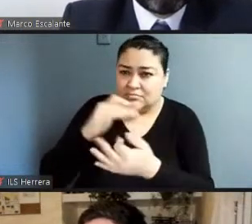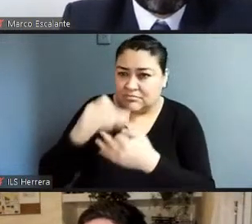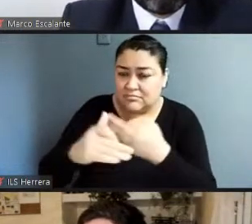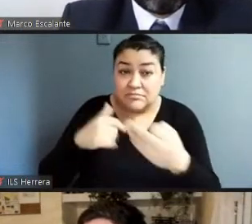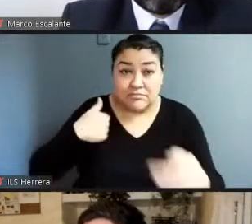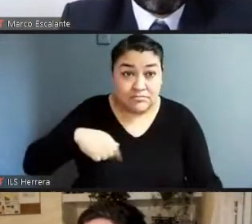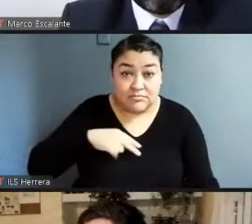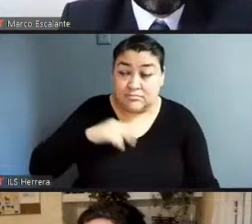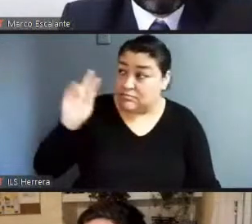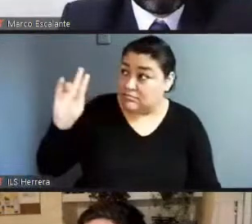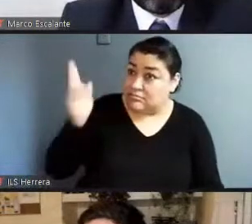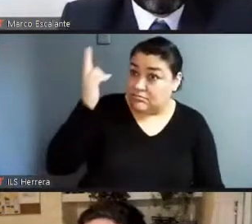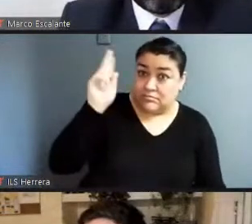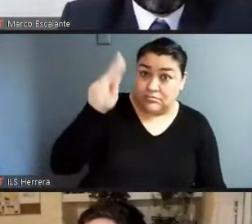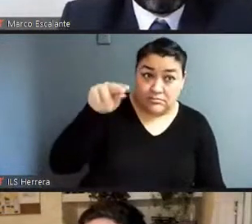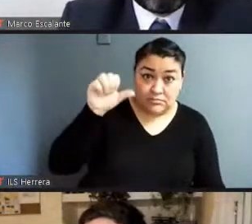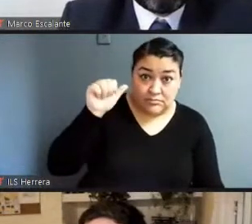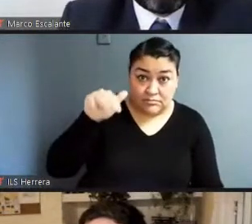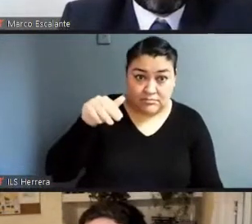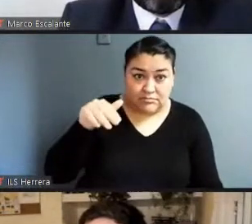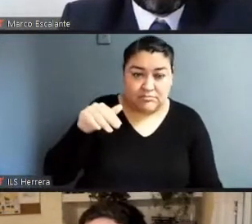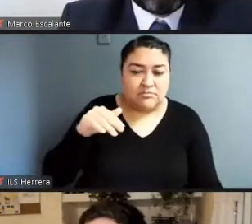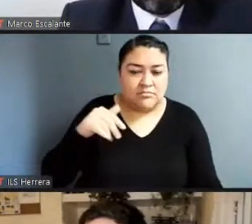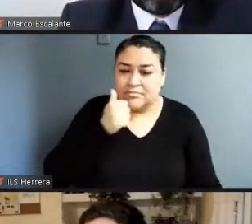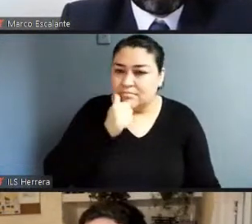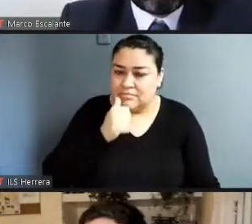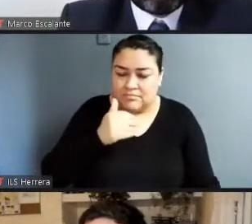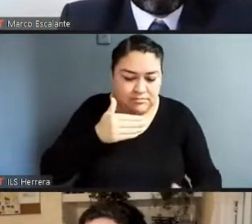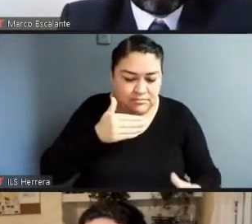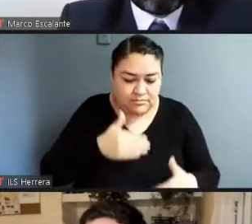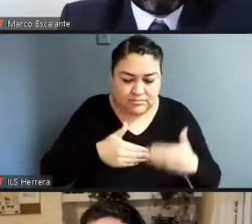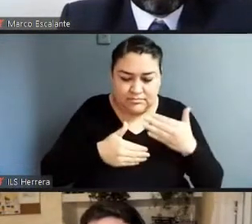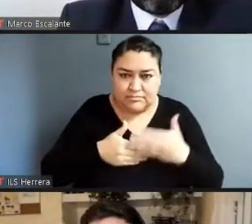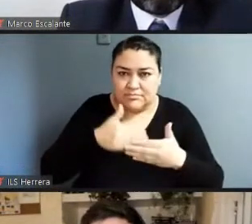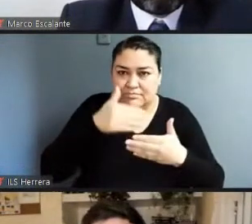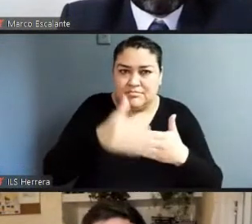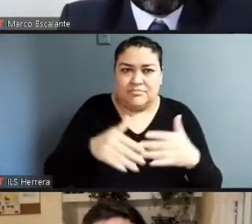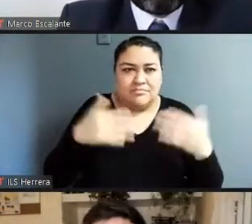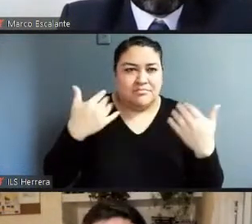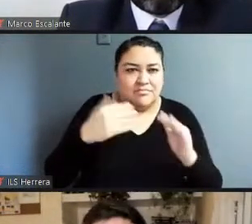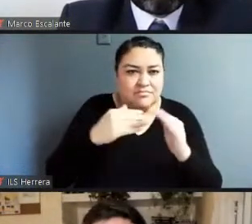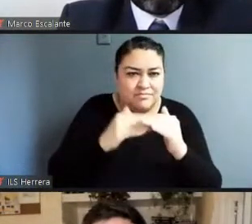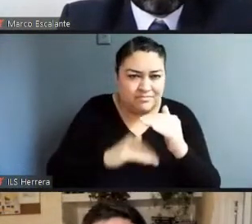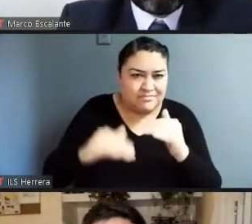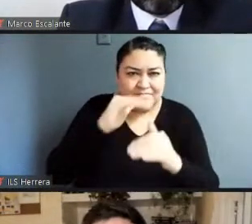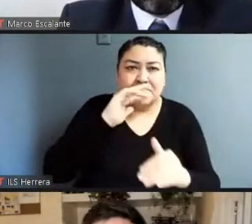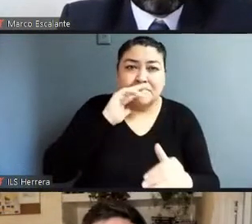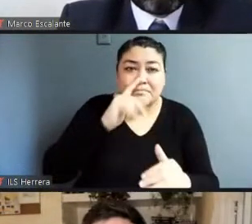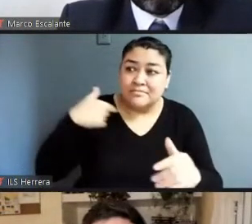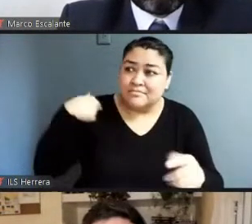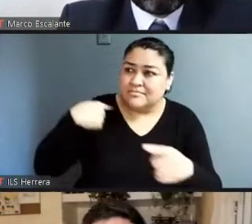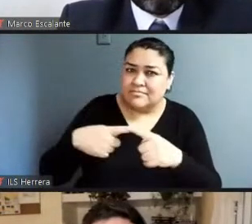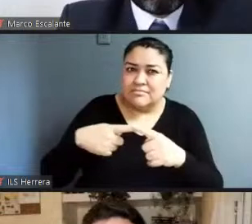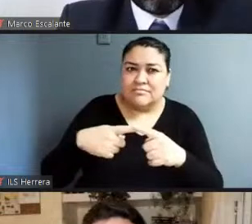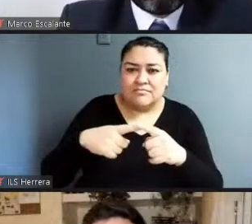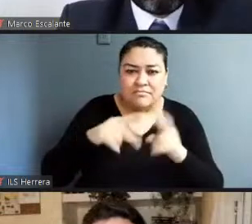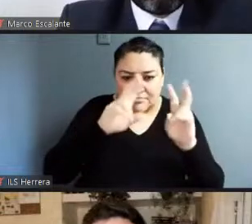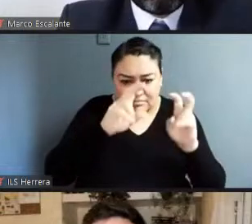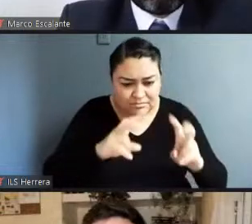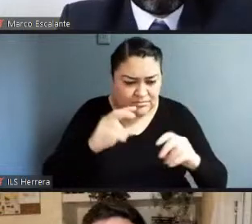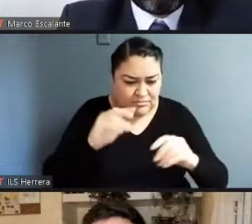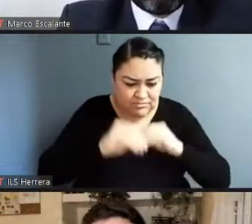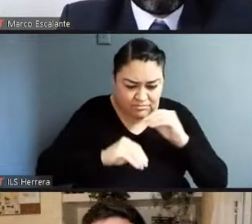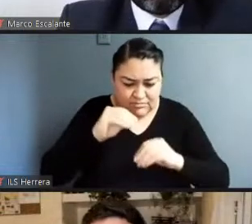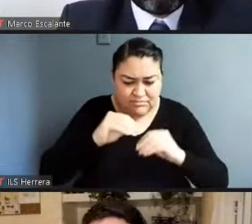I would only like to thank everyone. It's my view that our medical school has advanced at